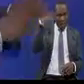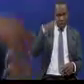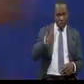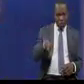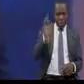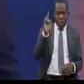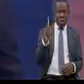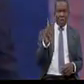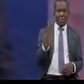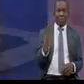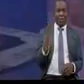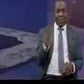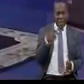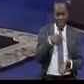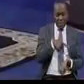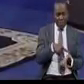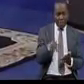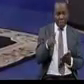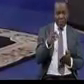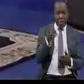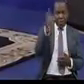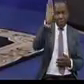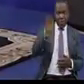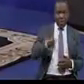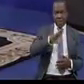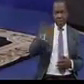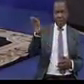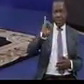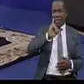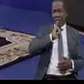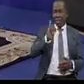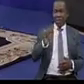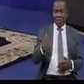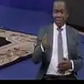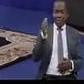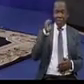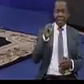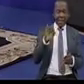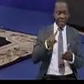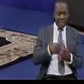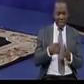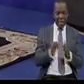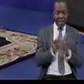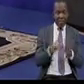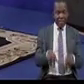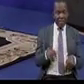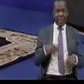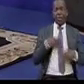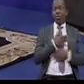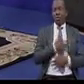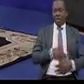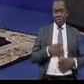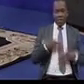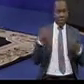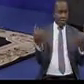rejected, then you have your pleasures of sin. But if you're going to enjoy the provision of the cross and